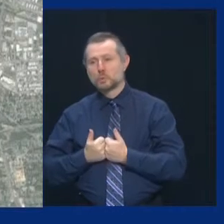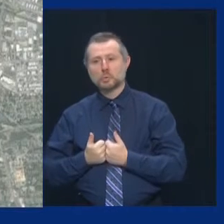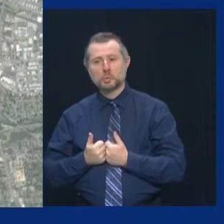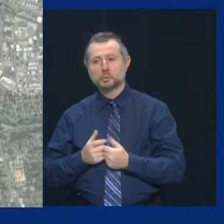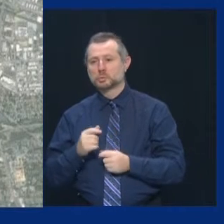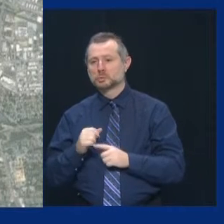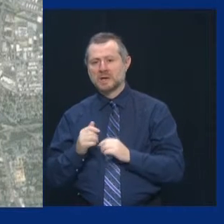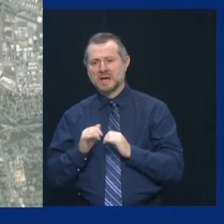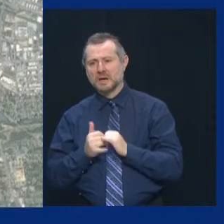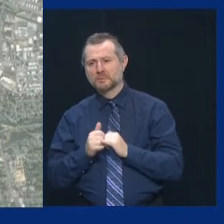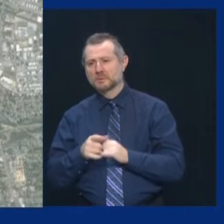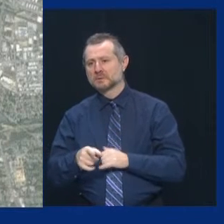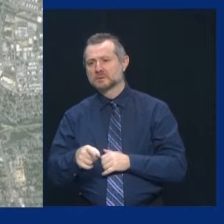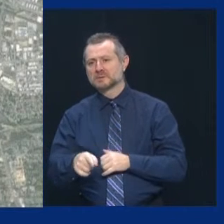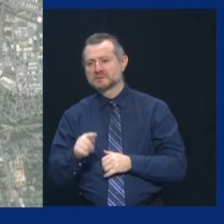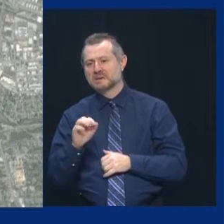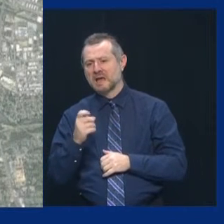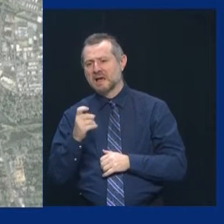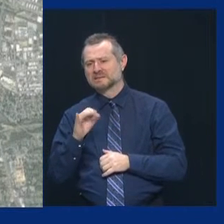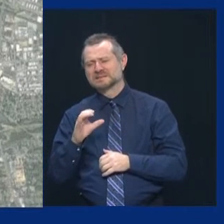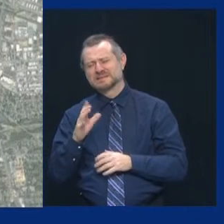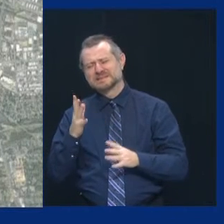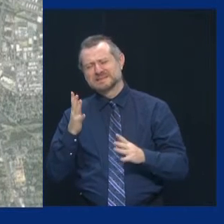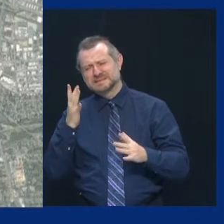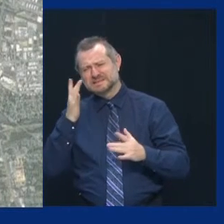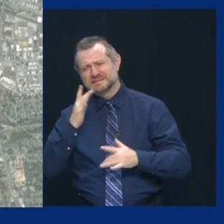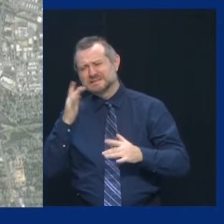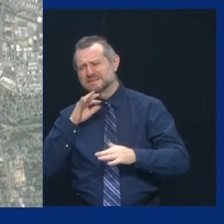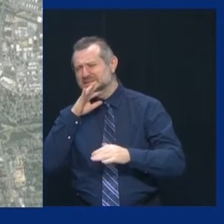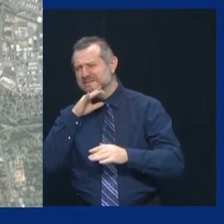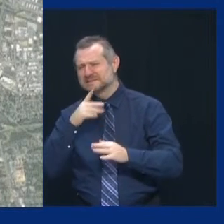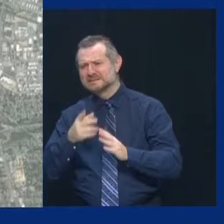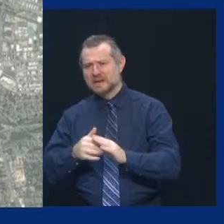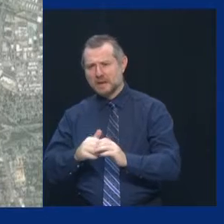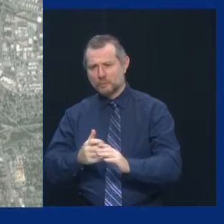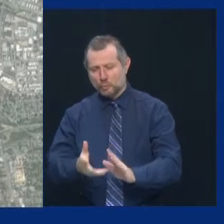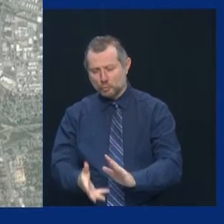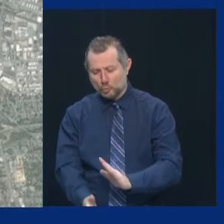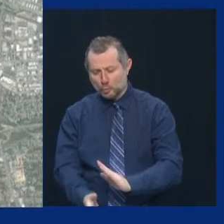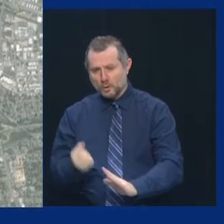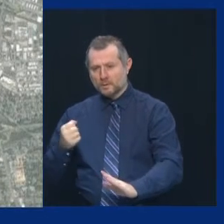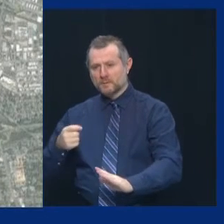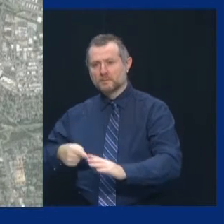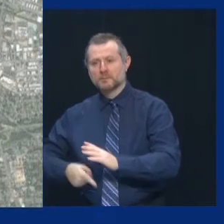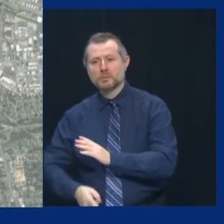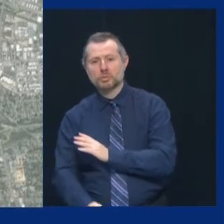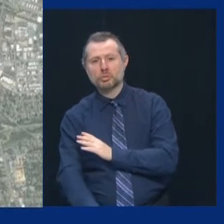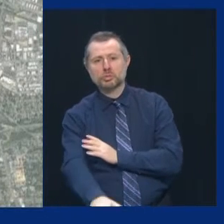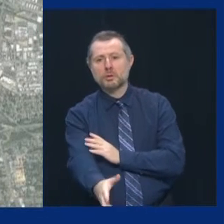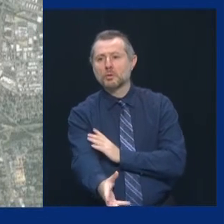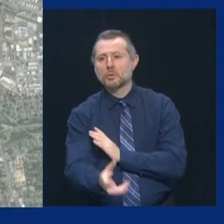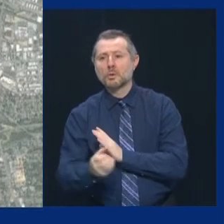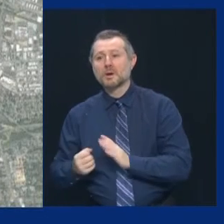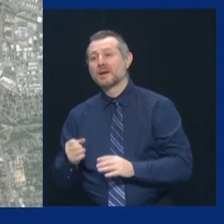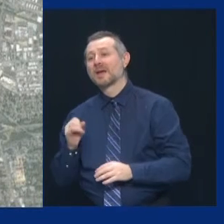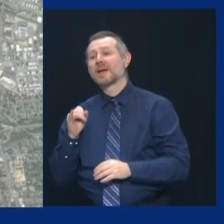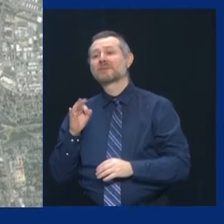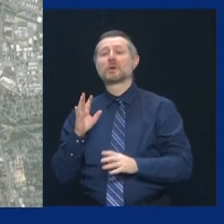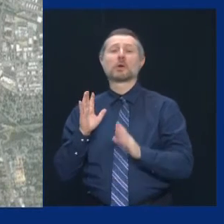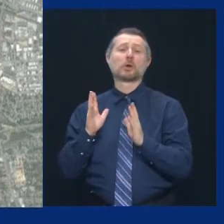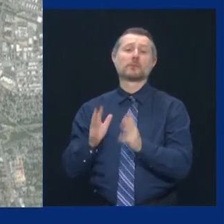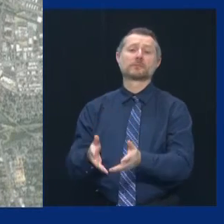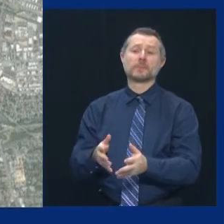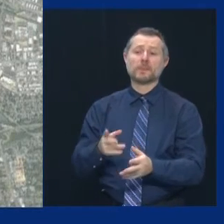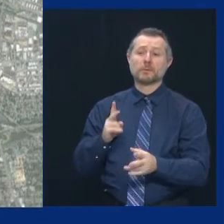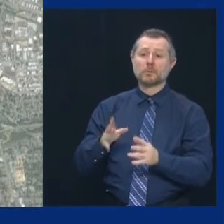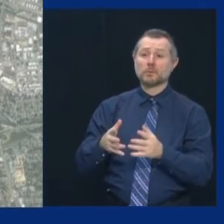the toxic chemicals out of this underground aquifer? But on the other hand, if you do nothing, people's wells and